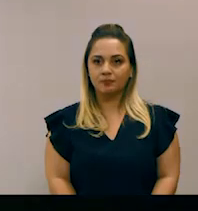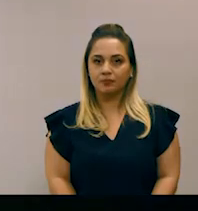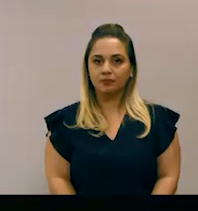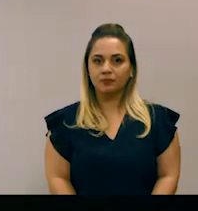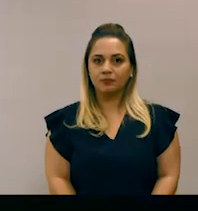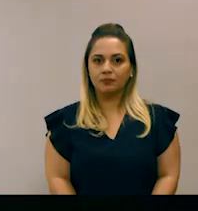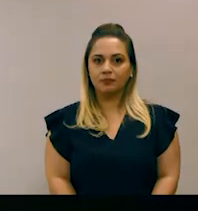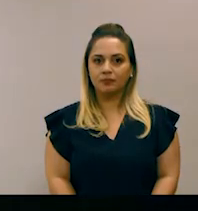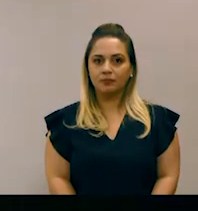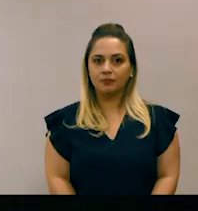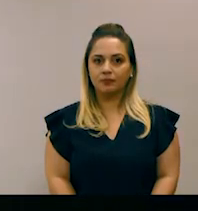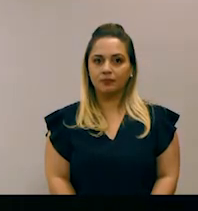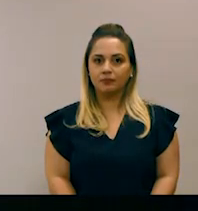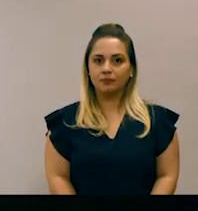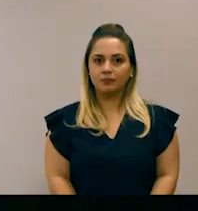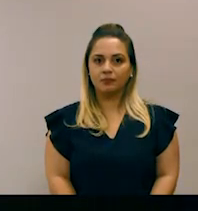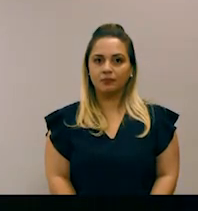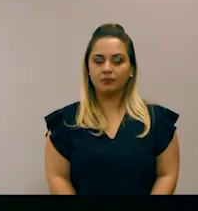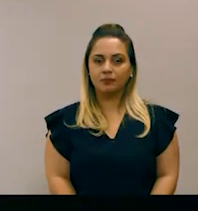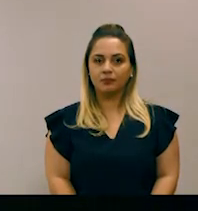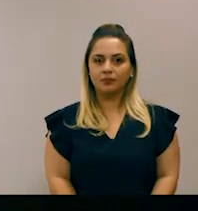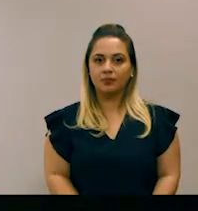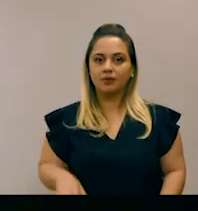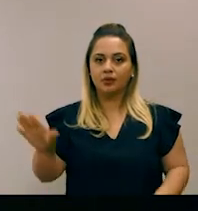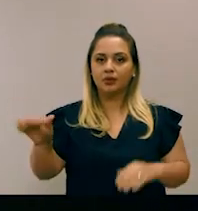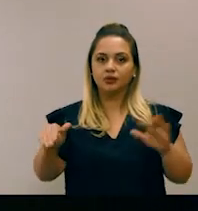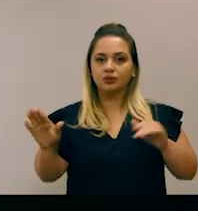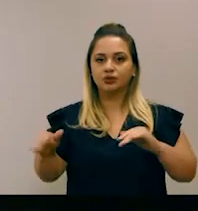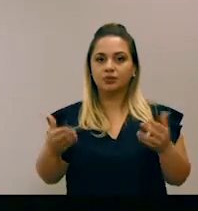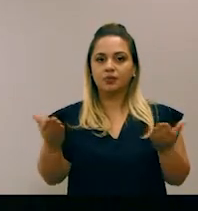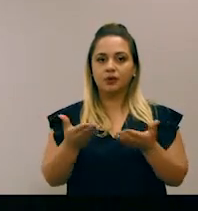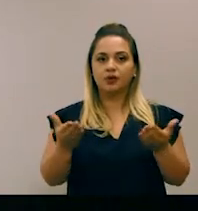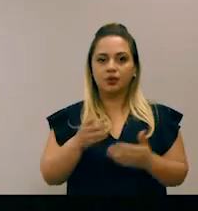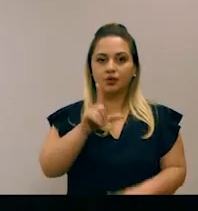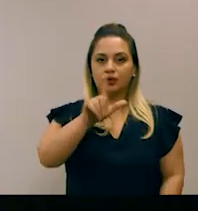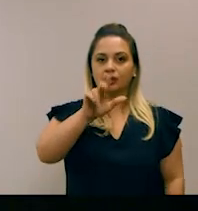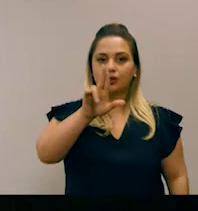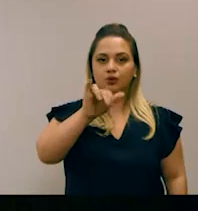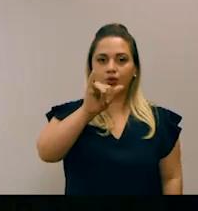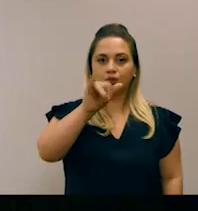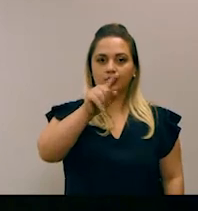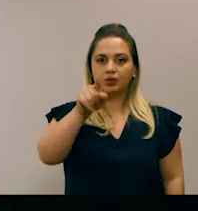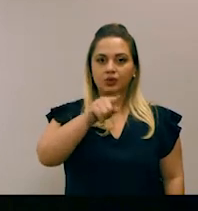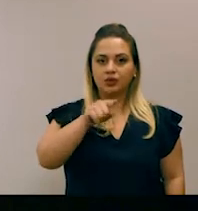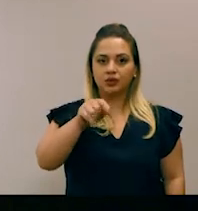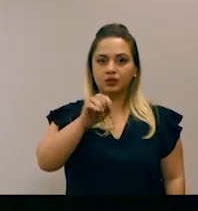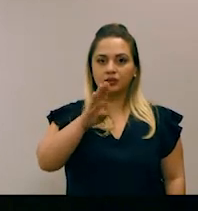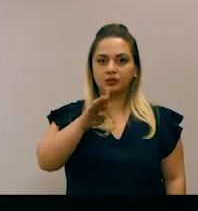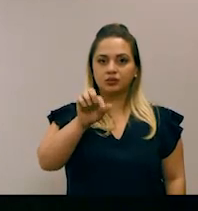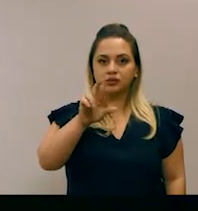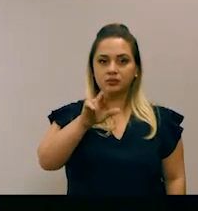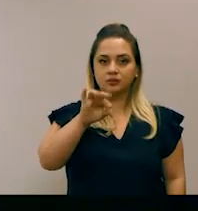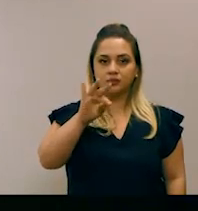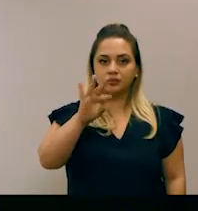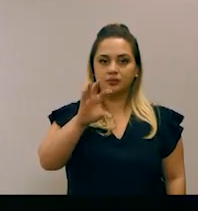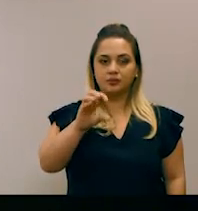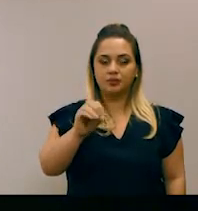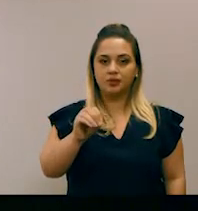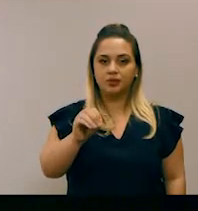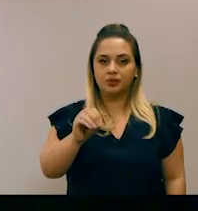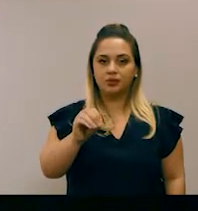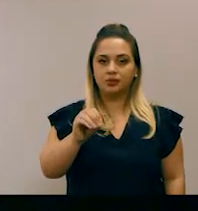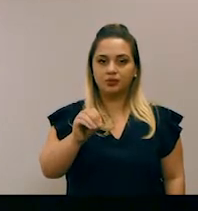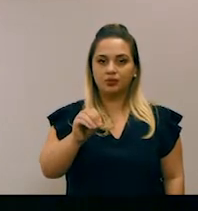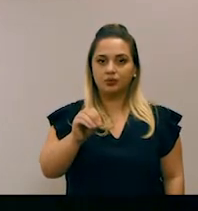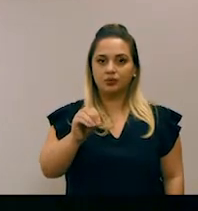Now, I'd like to invite, for the last presentation of this panel, Luis Brito from CEPRO to